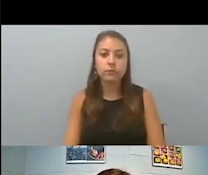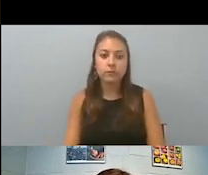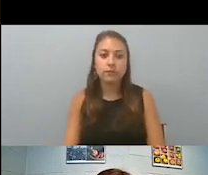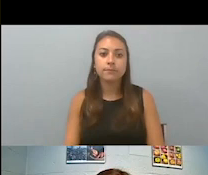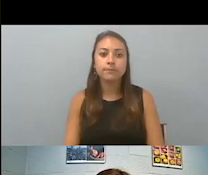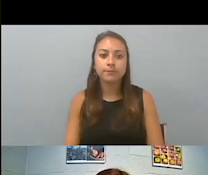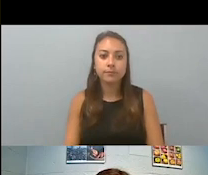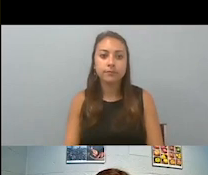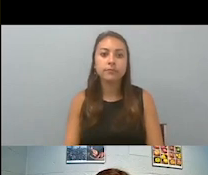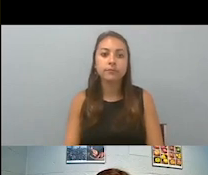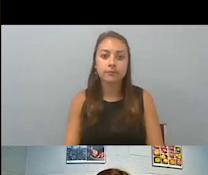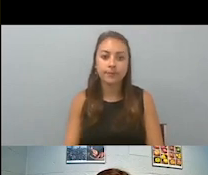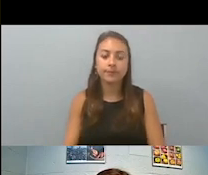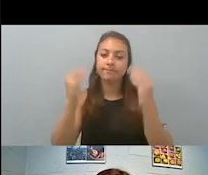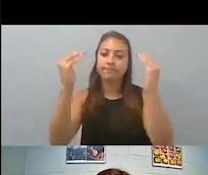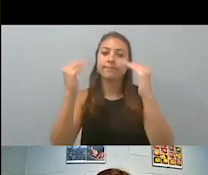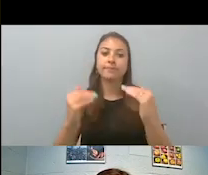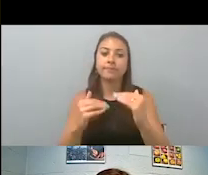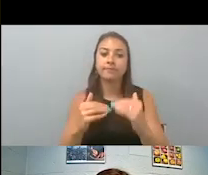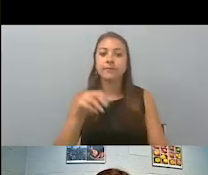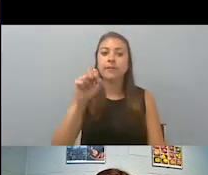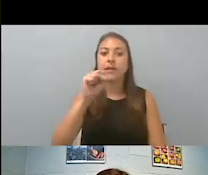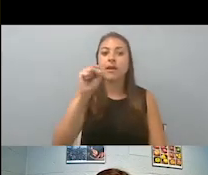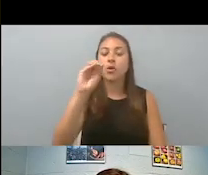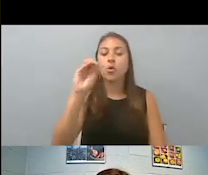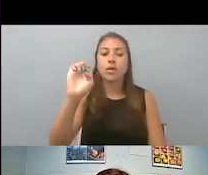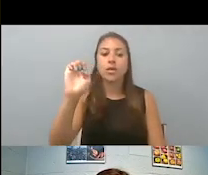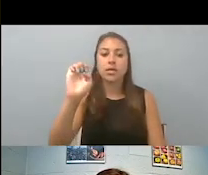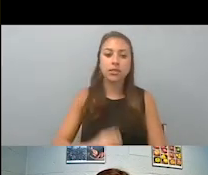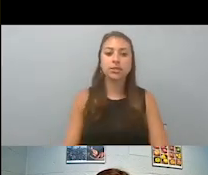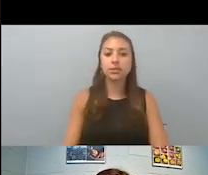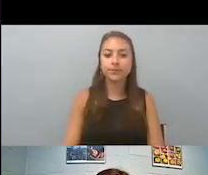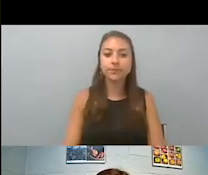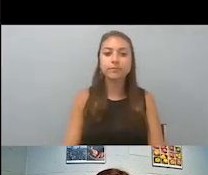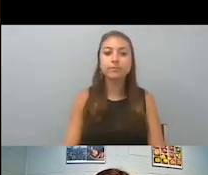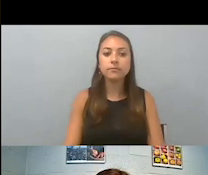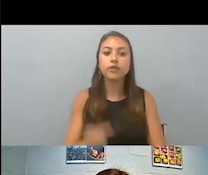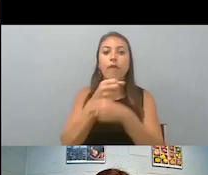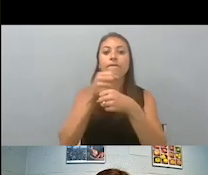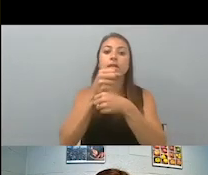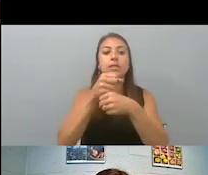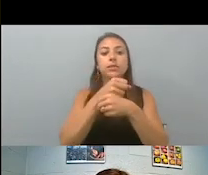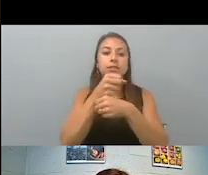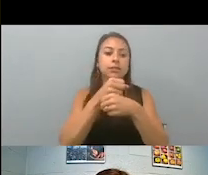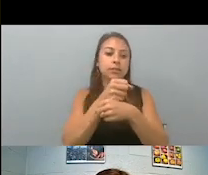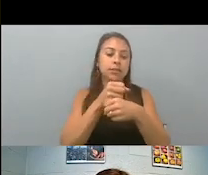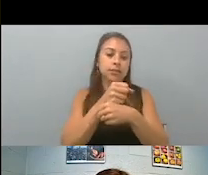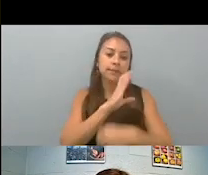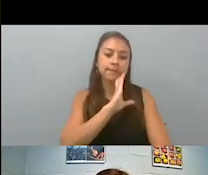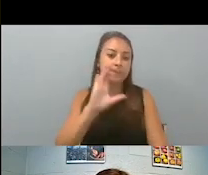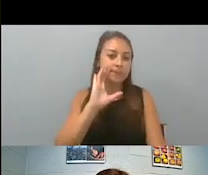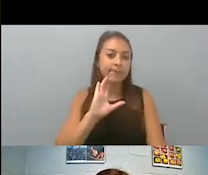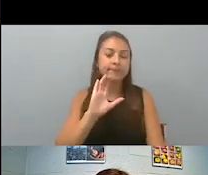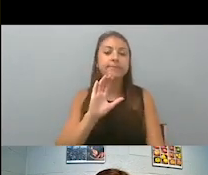The School of Engineering, or what we refer to as the SOE, is our coffee-focused cafe that's located in the